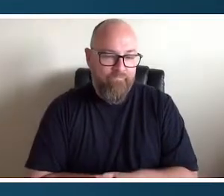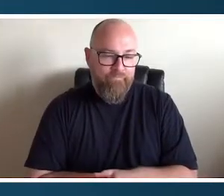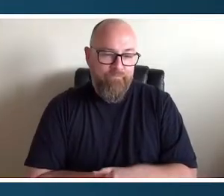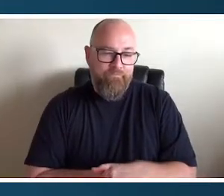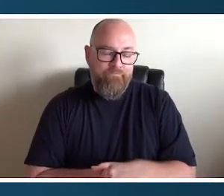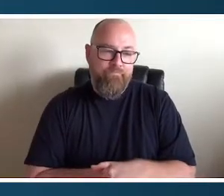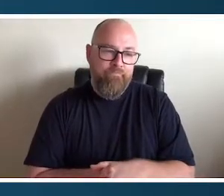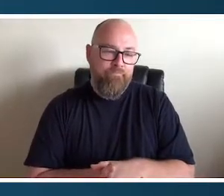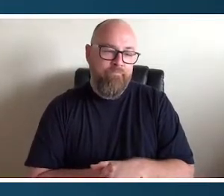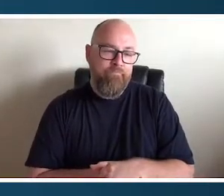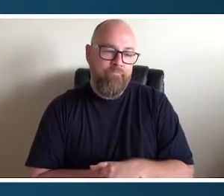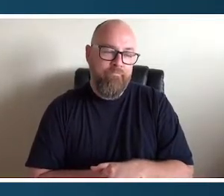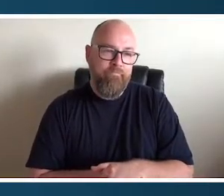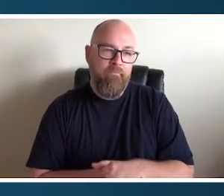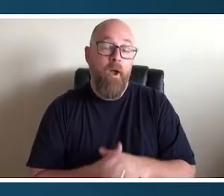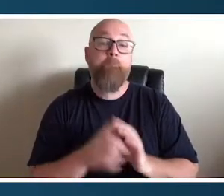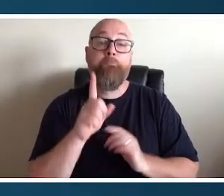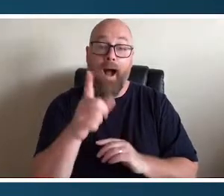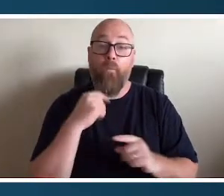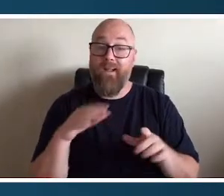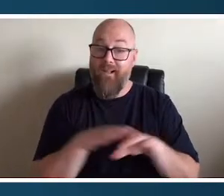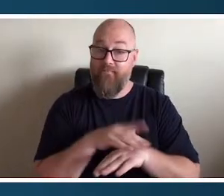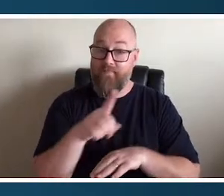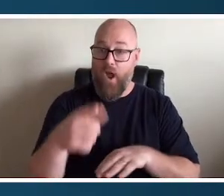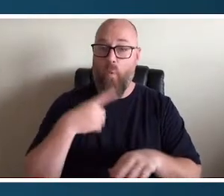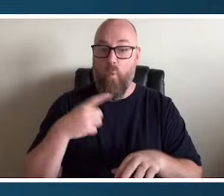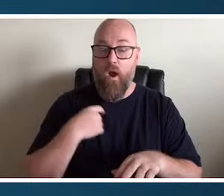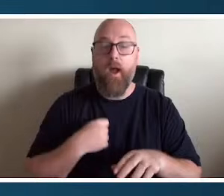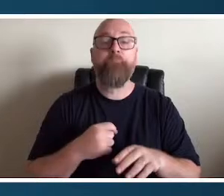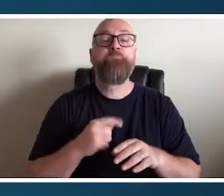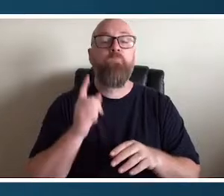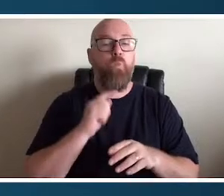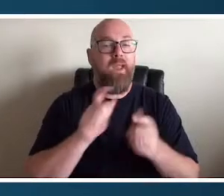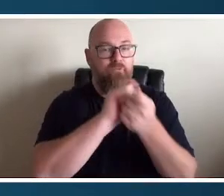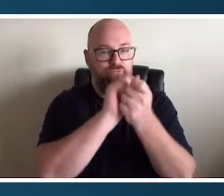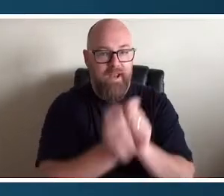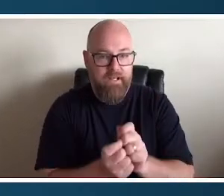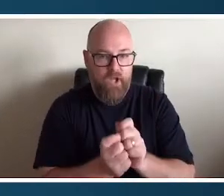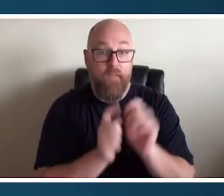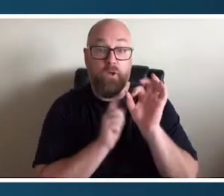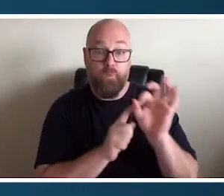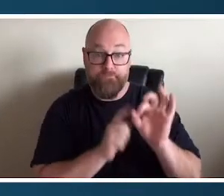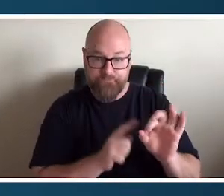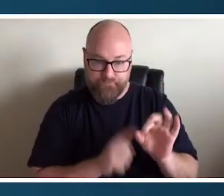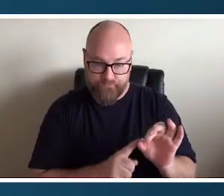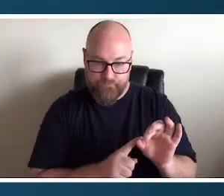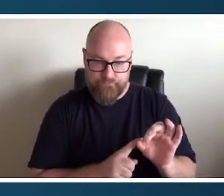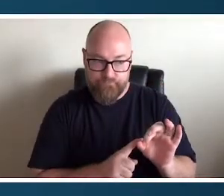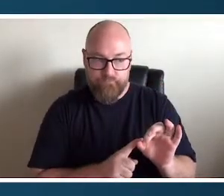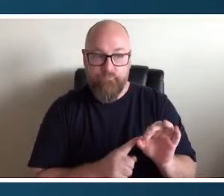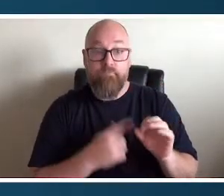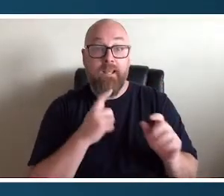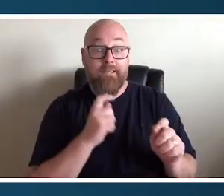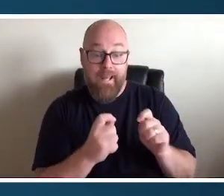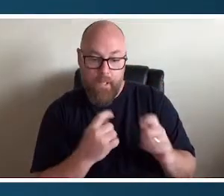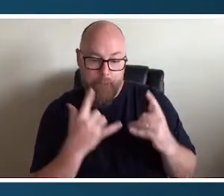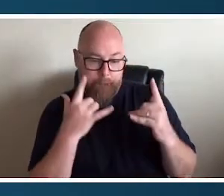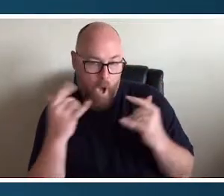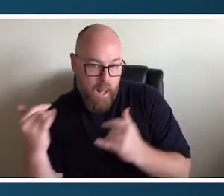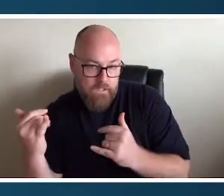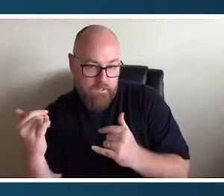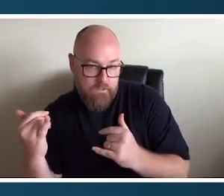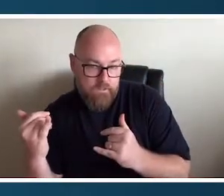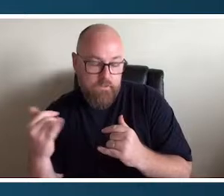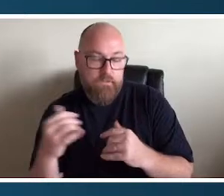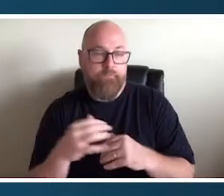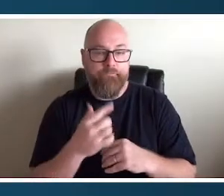we compensate for that by redesigning the questionnaire, tested the questionnaire, piloted, and all of our field team across